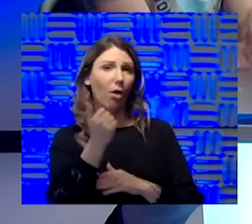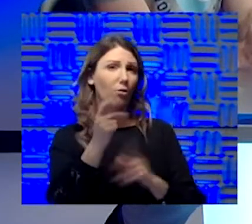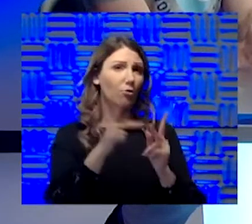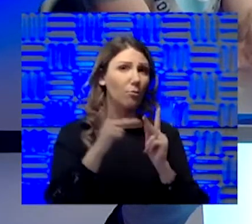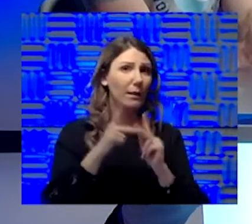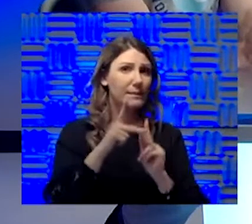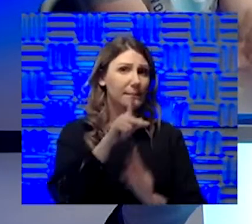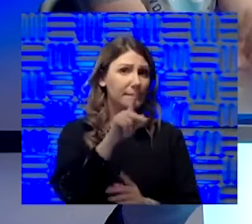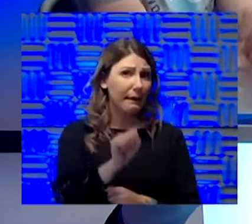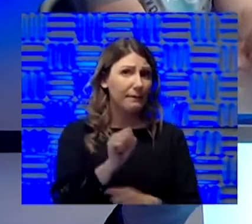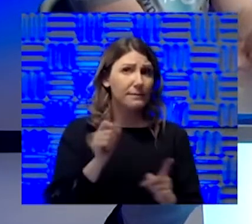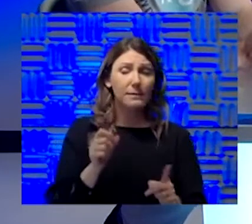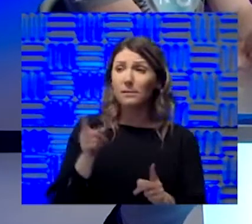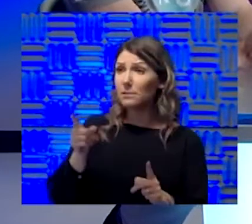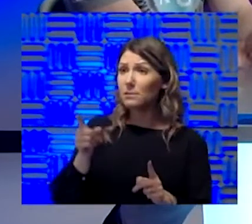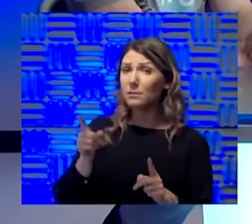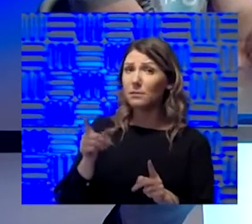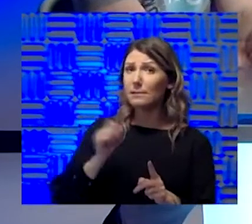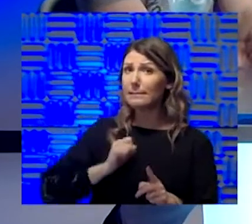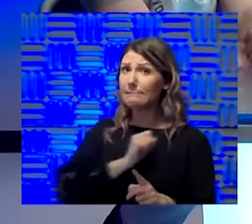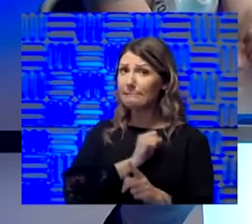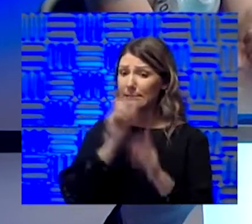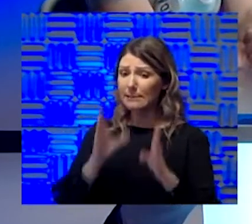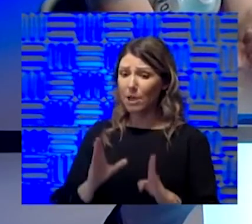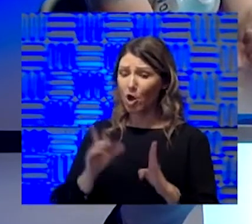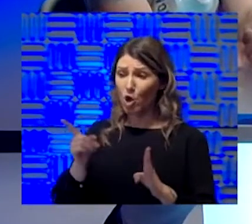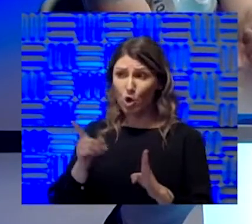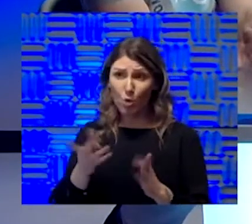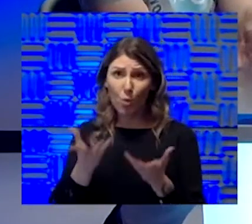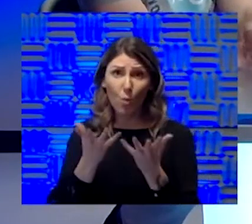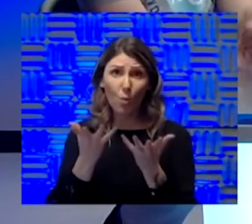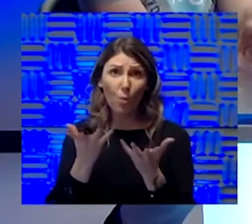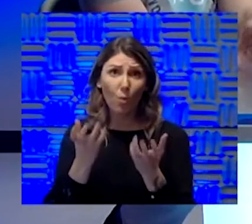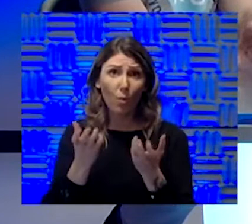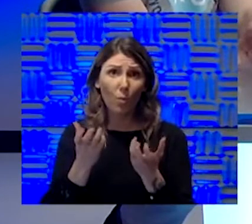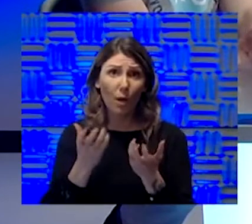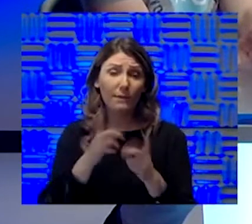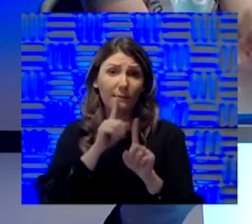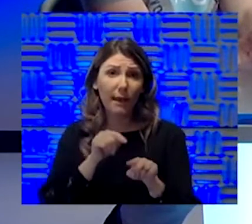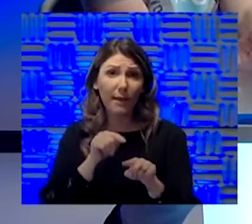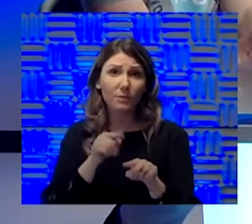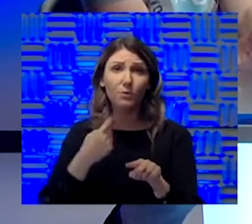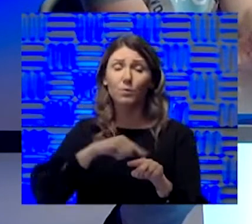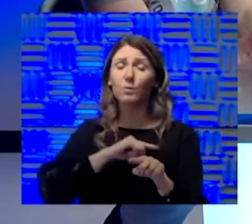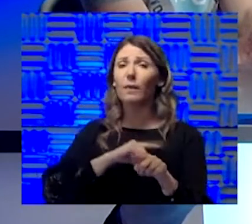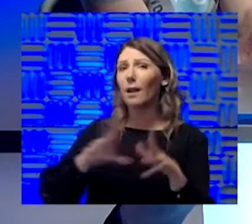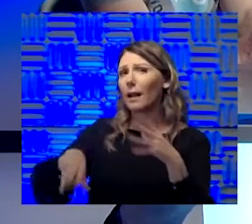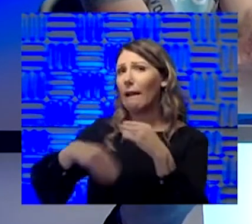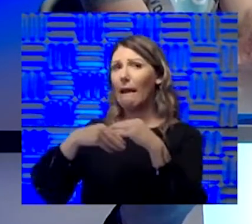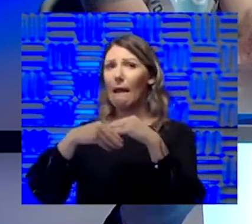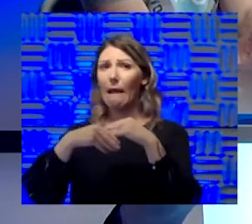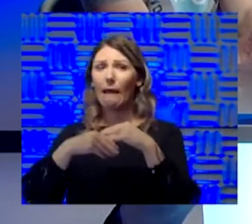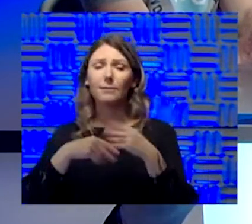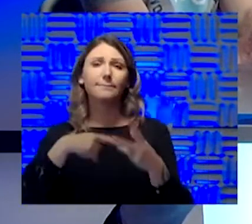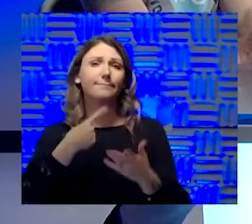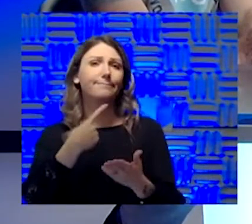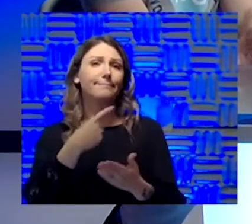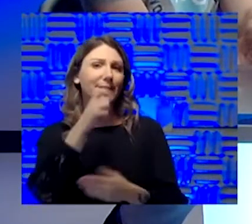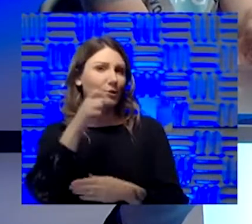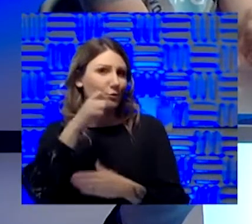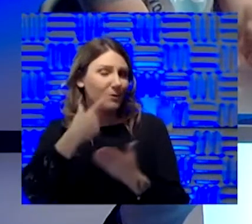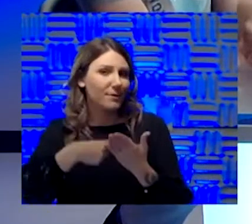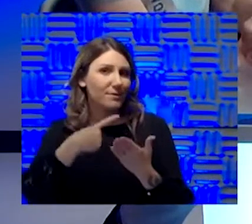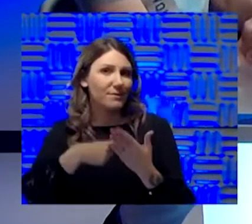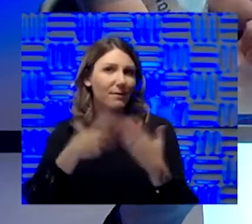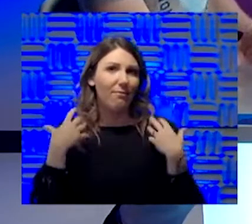Senator, do you want to try the first, and then I want to frame that second part of that question, because we had a great session yesterday and talked about health disparities. But what's